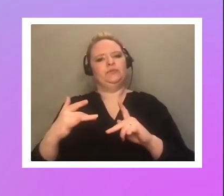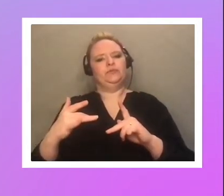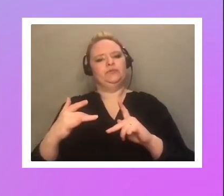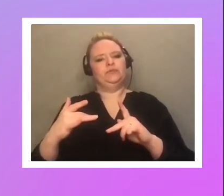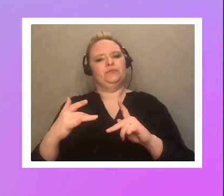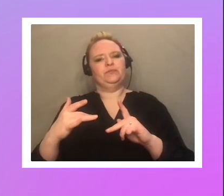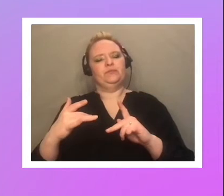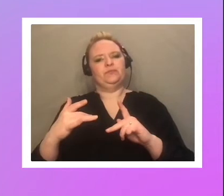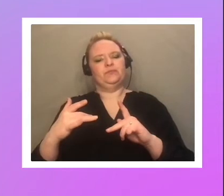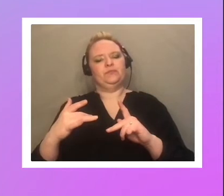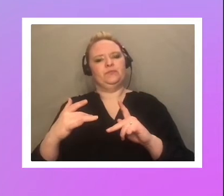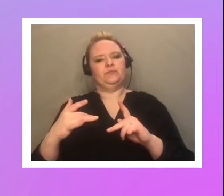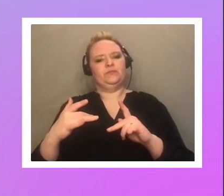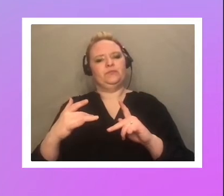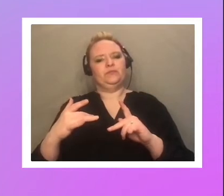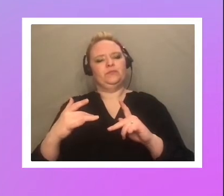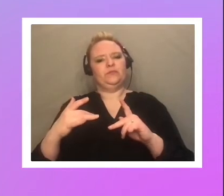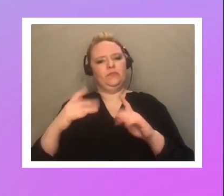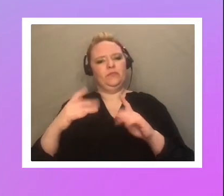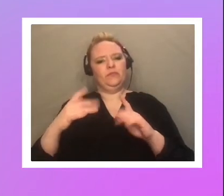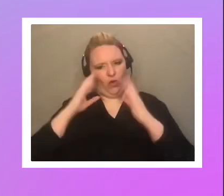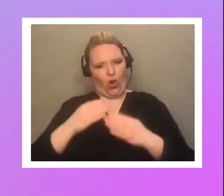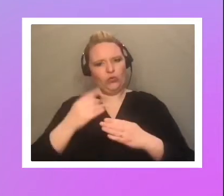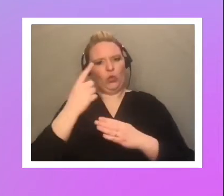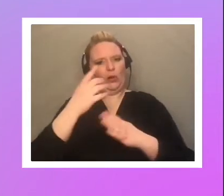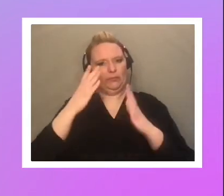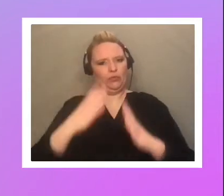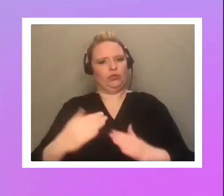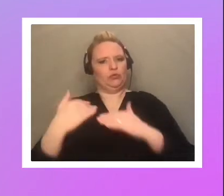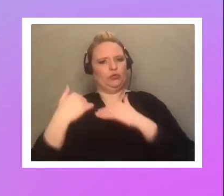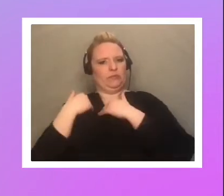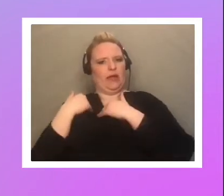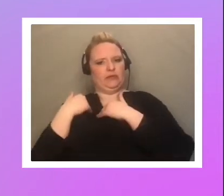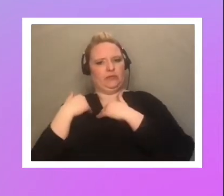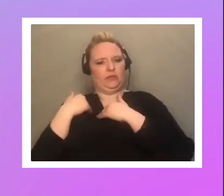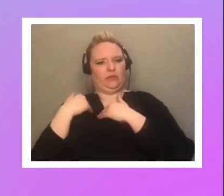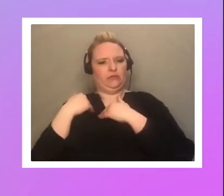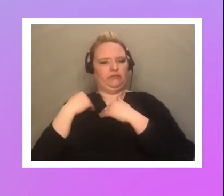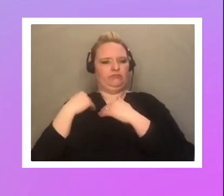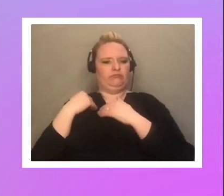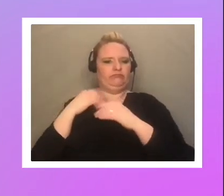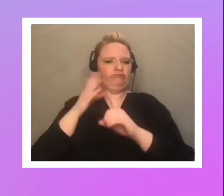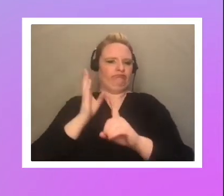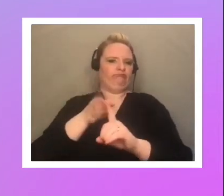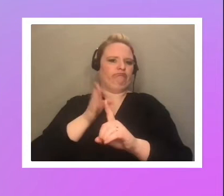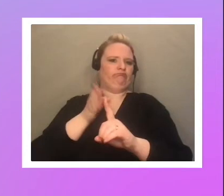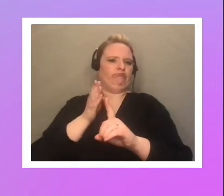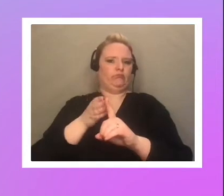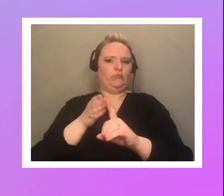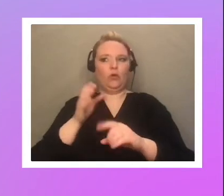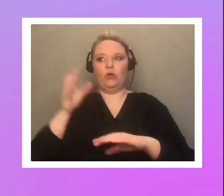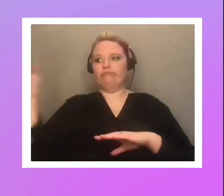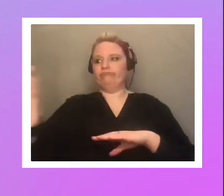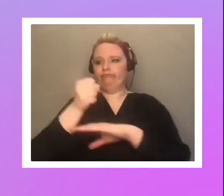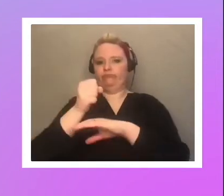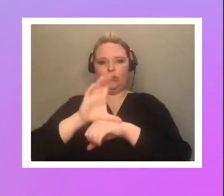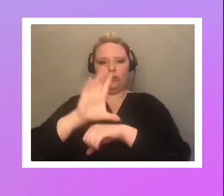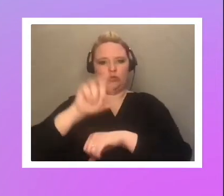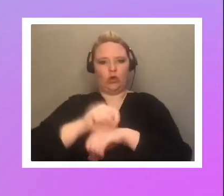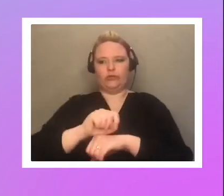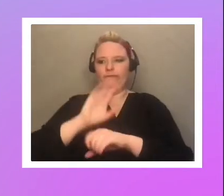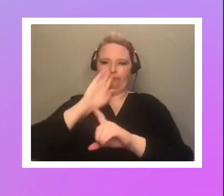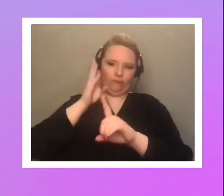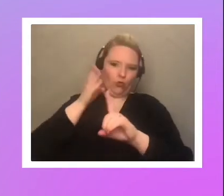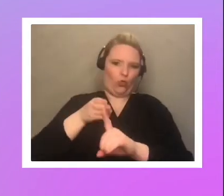the person who's responsible for the project or the consultant that comes in and talks